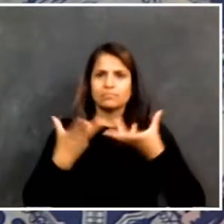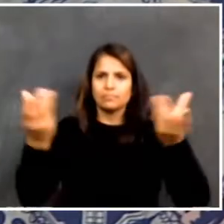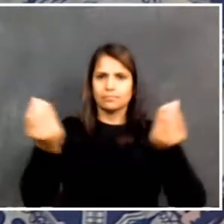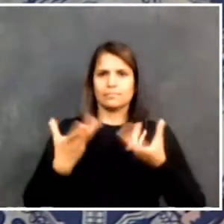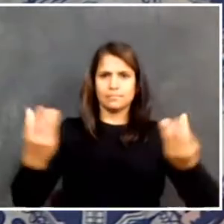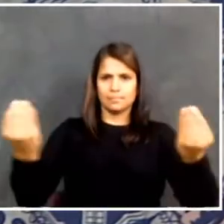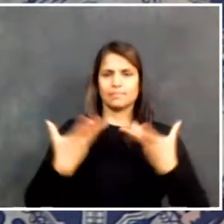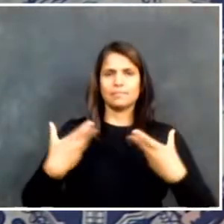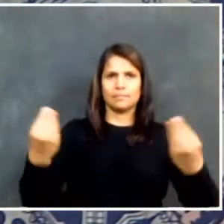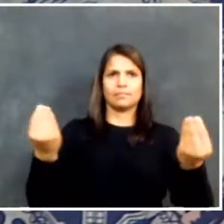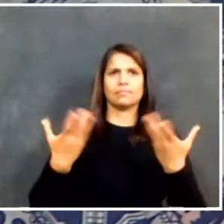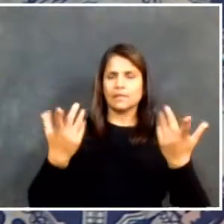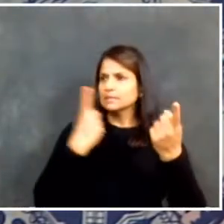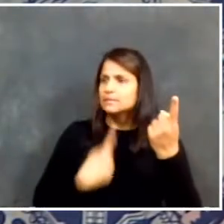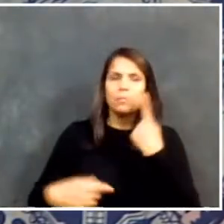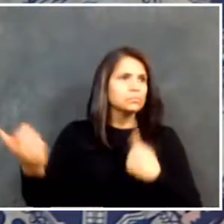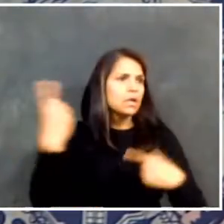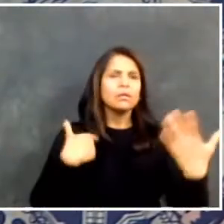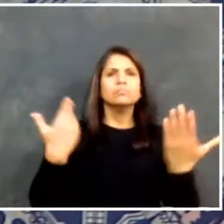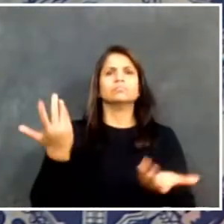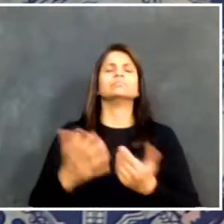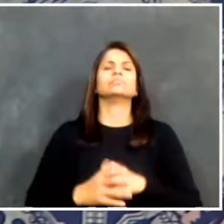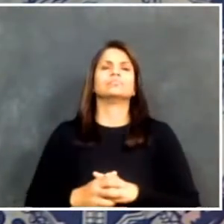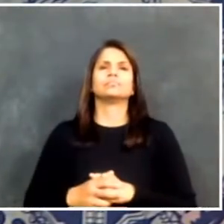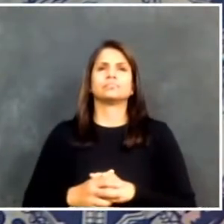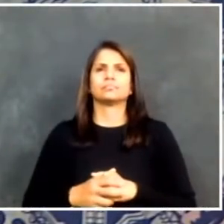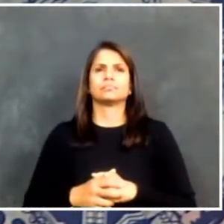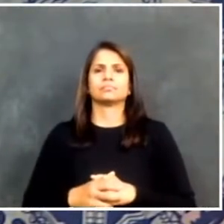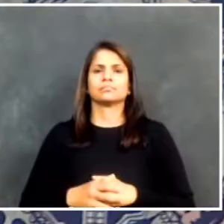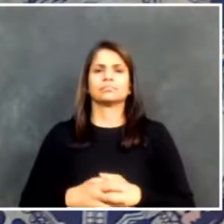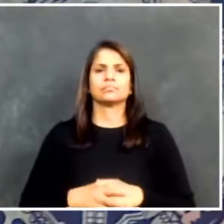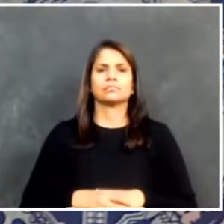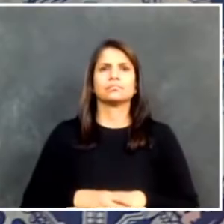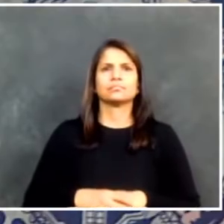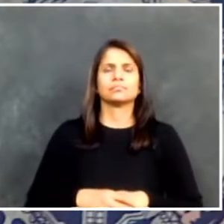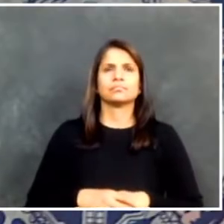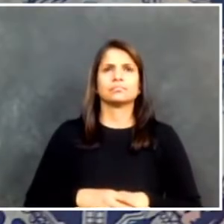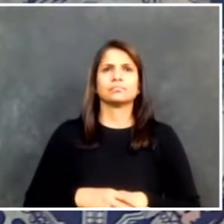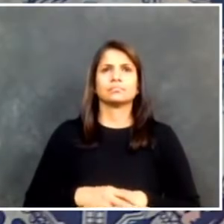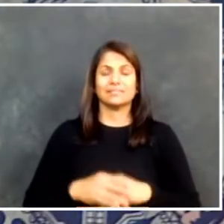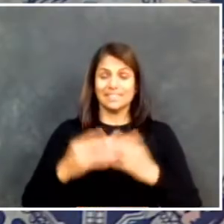the data, what happened before, more than focus on how we can save lives right